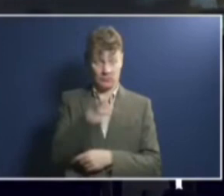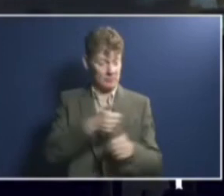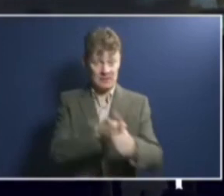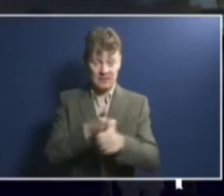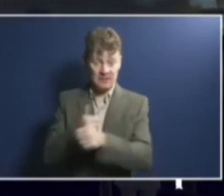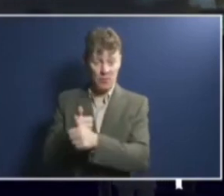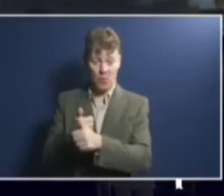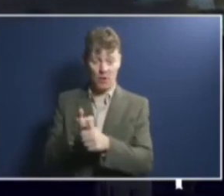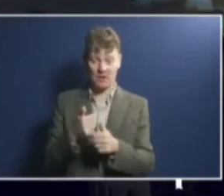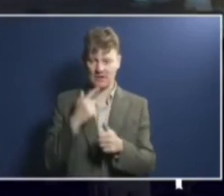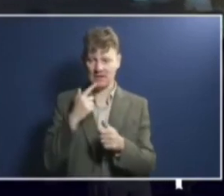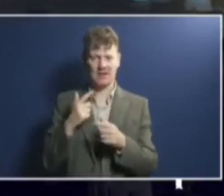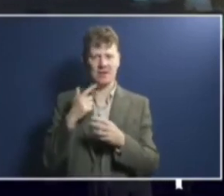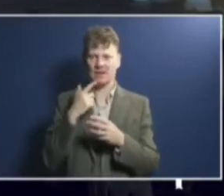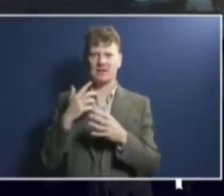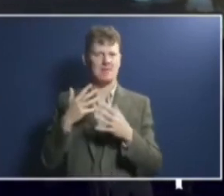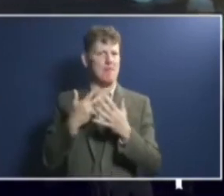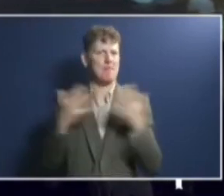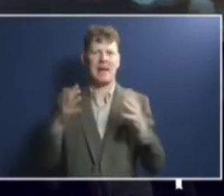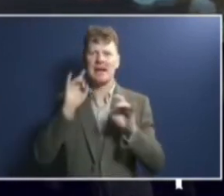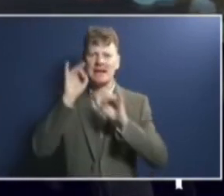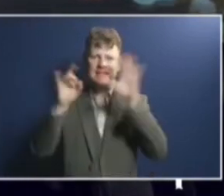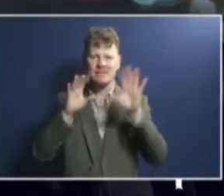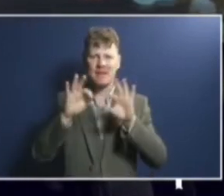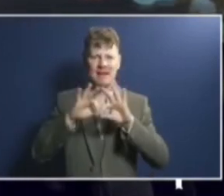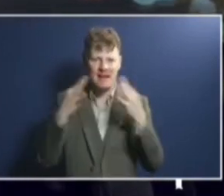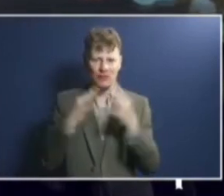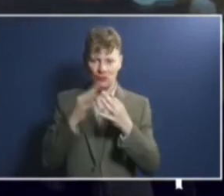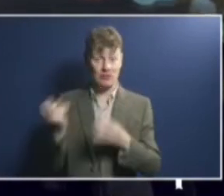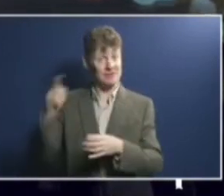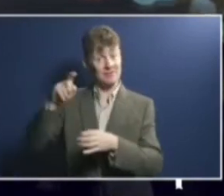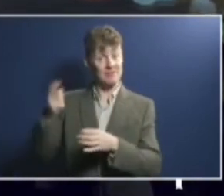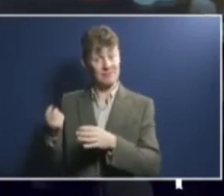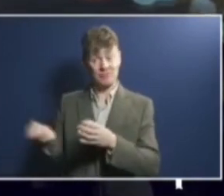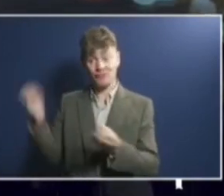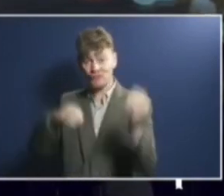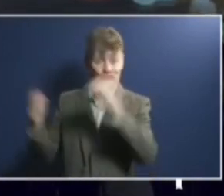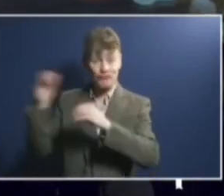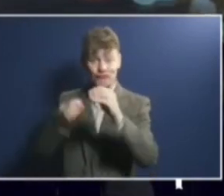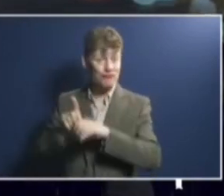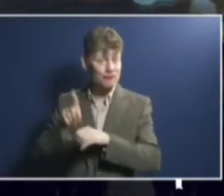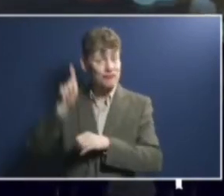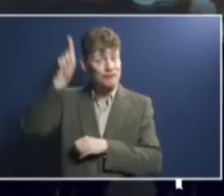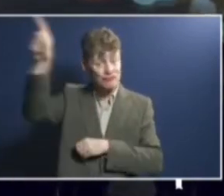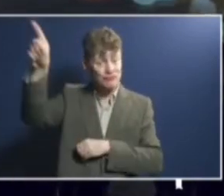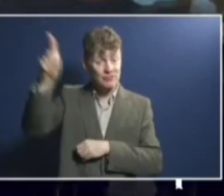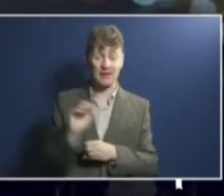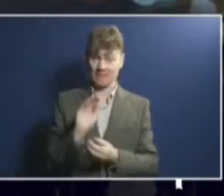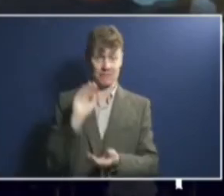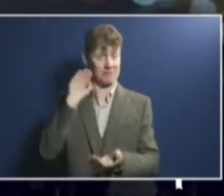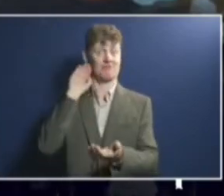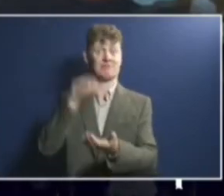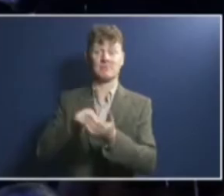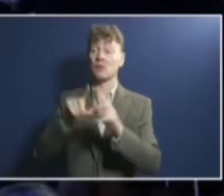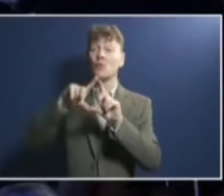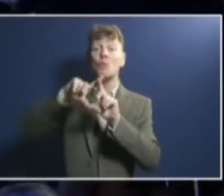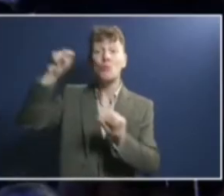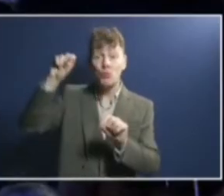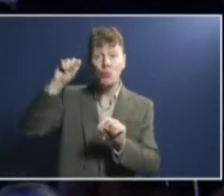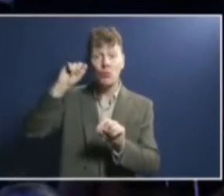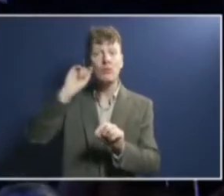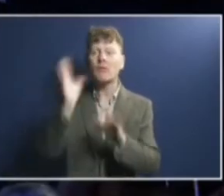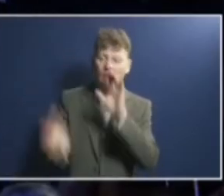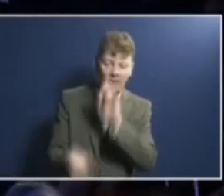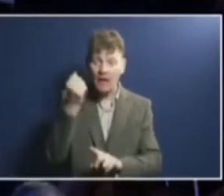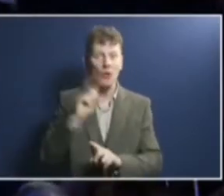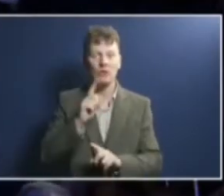payloads hosted from many of the space agencies on board Chandrayaan 1, and it found the water on the Moon.